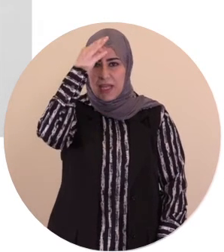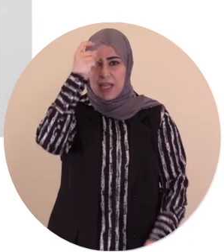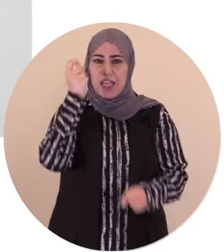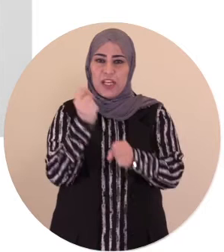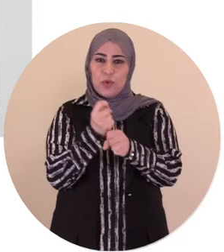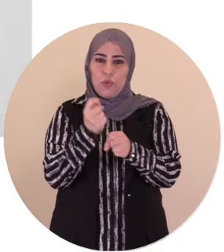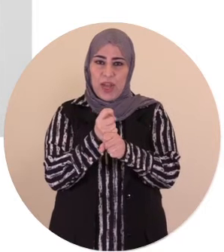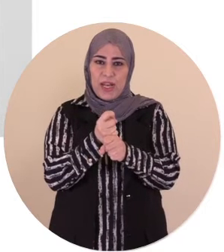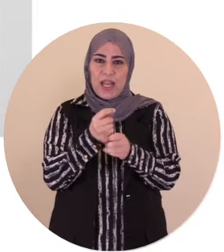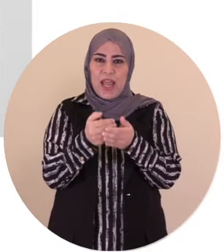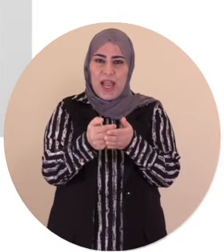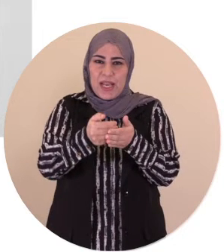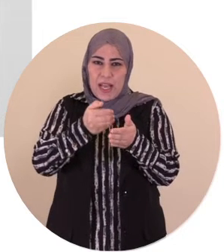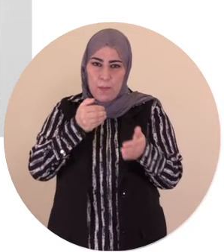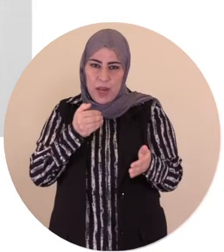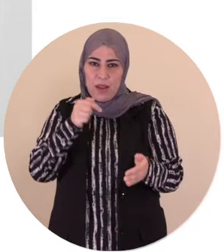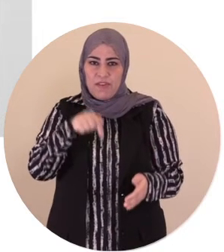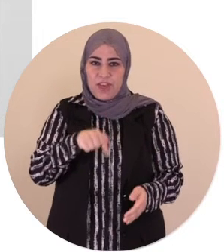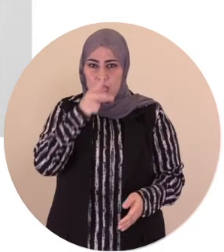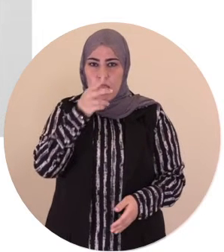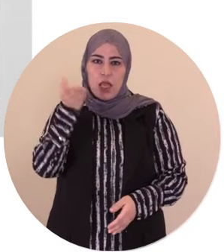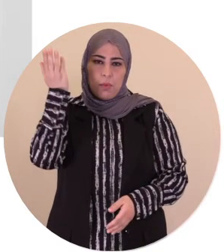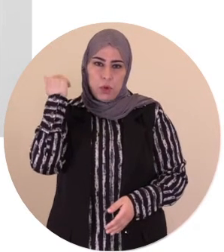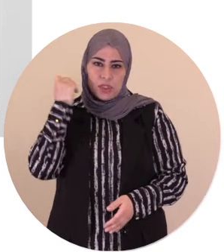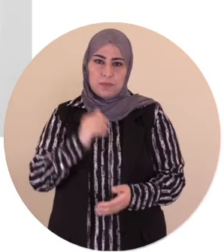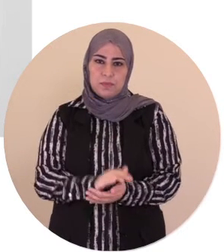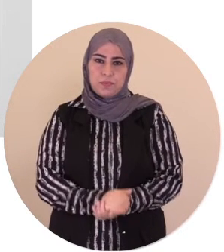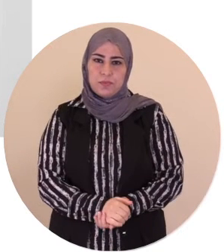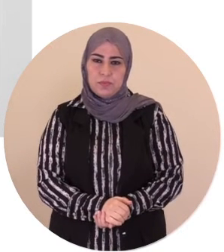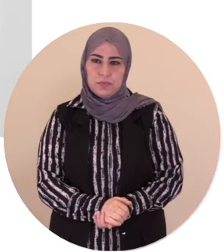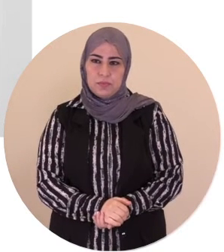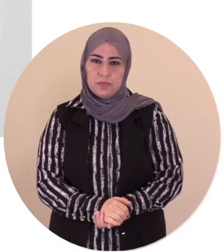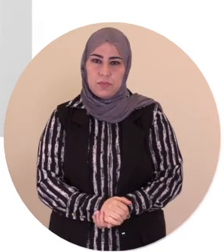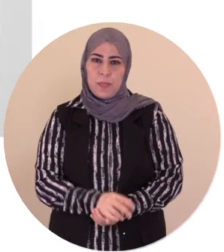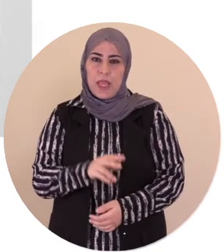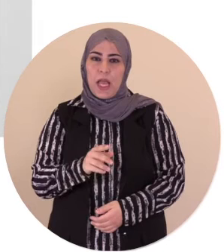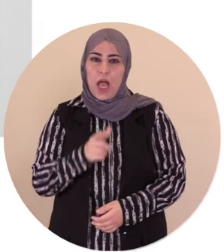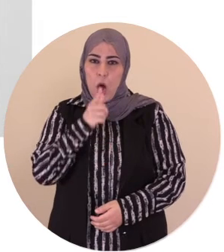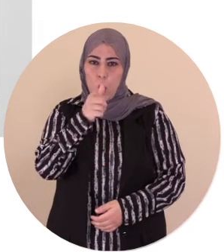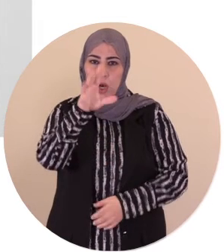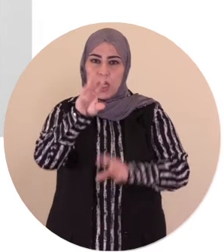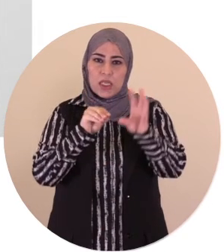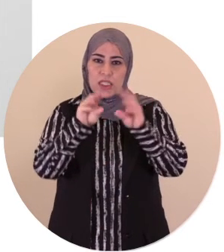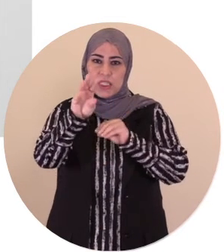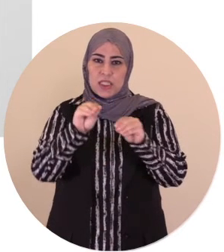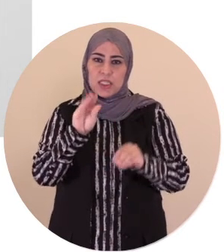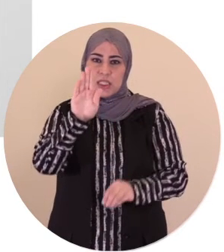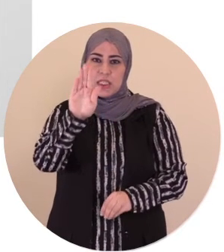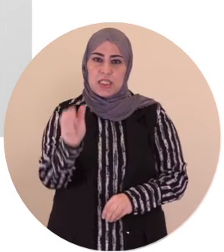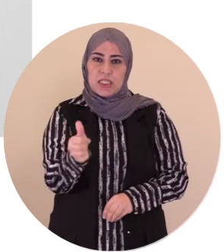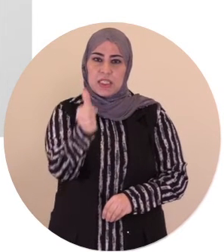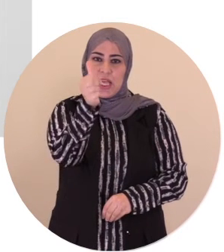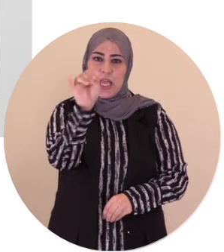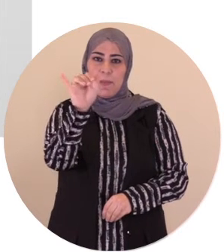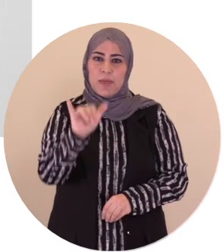first. I'm going to explain to you how to use the past perfect by telling you a story about